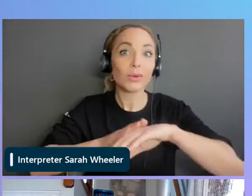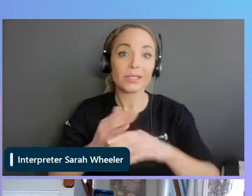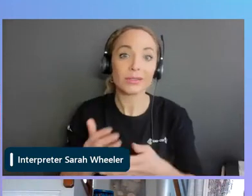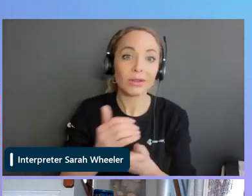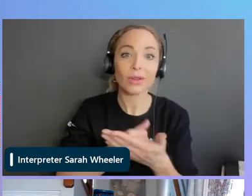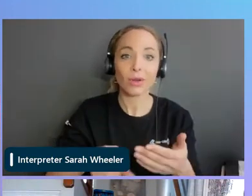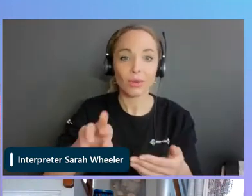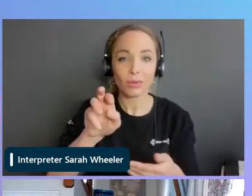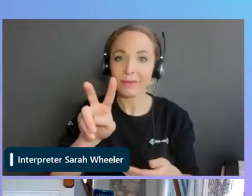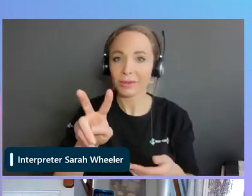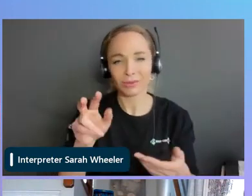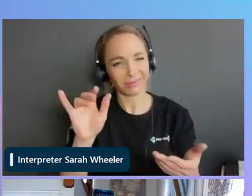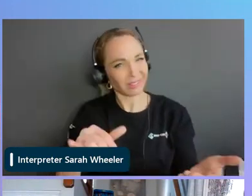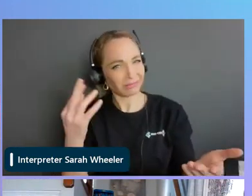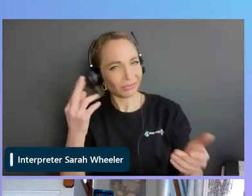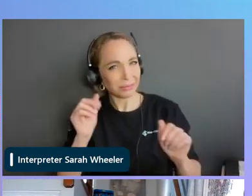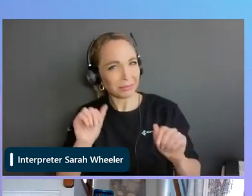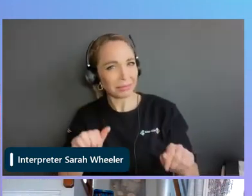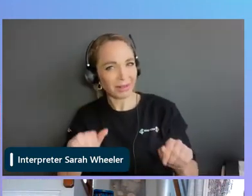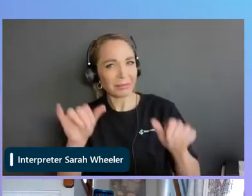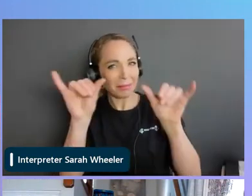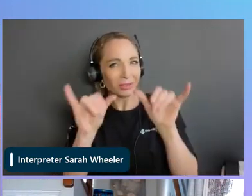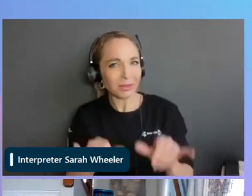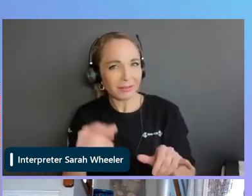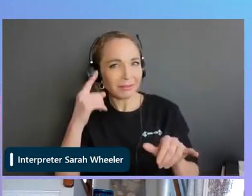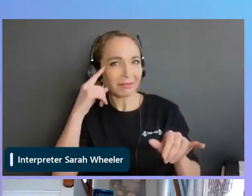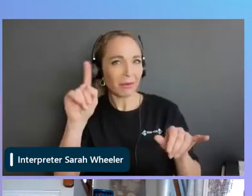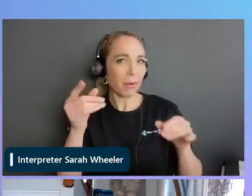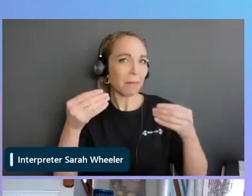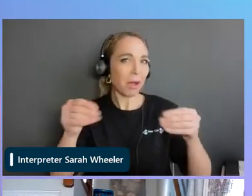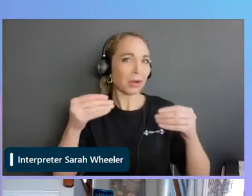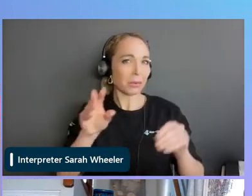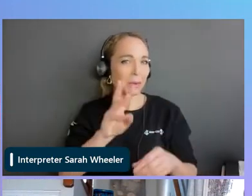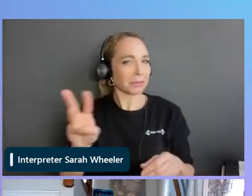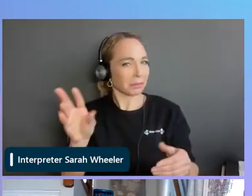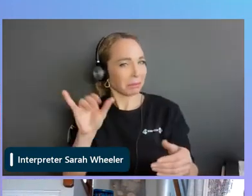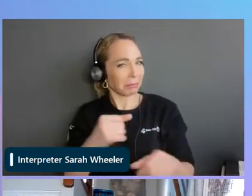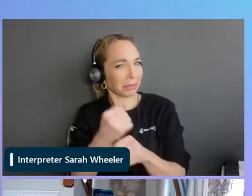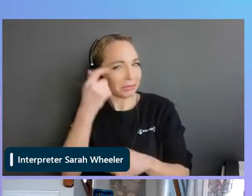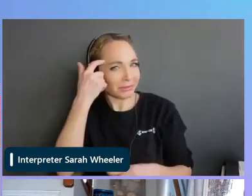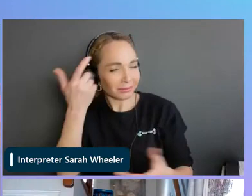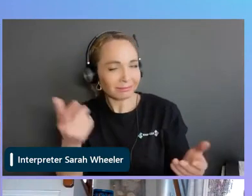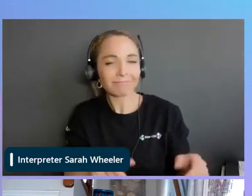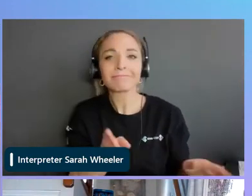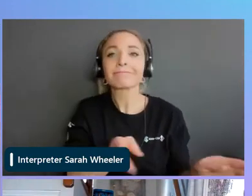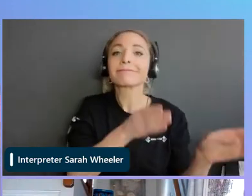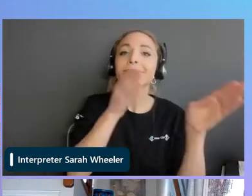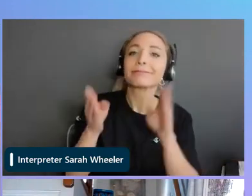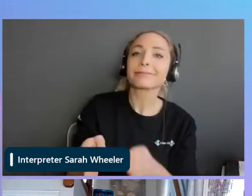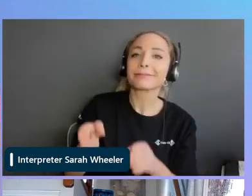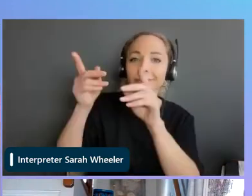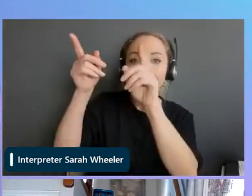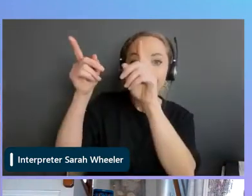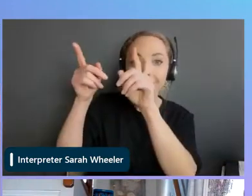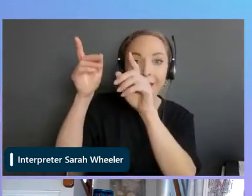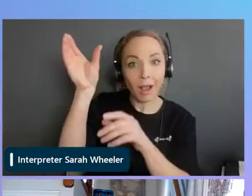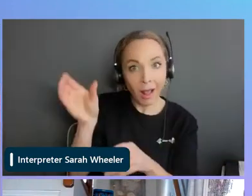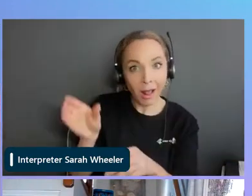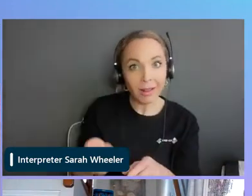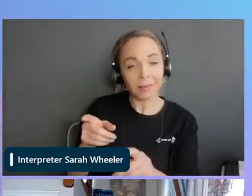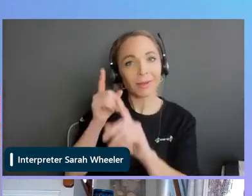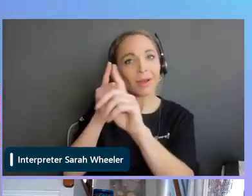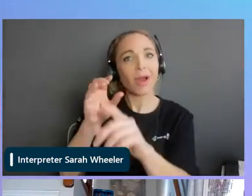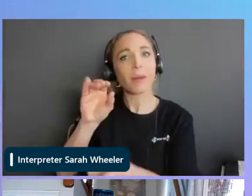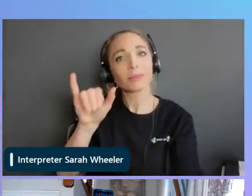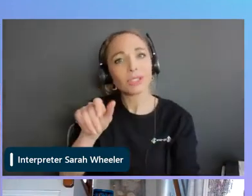perfectly reasonable metric for a marketing website. Okay, the next column over is your objectives. Okay, well, how are you going to increase